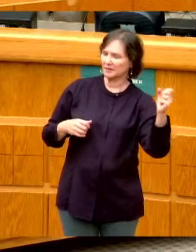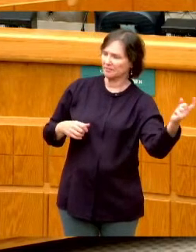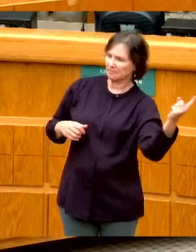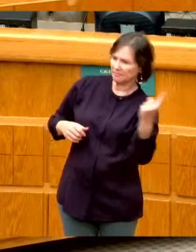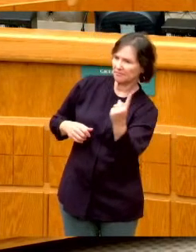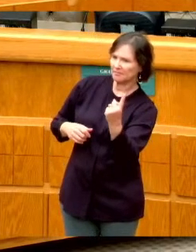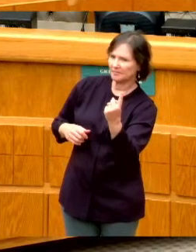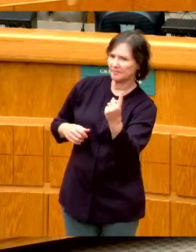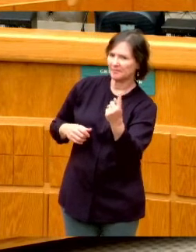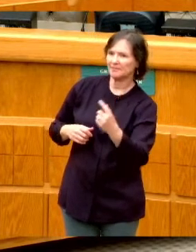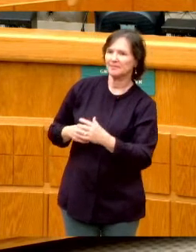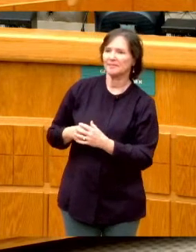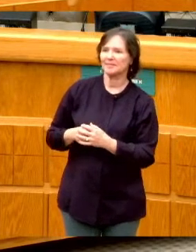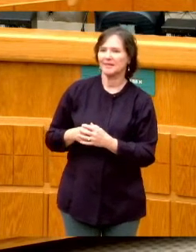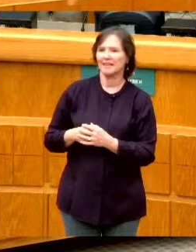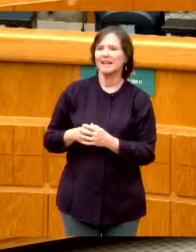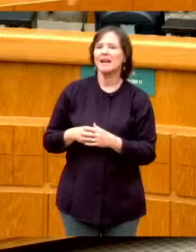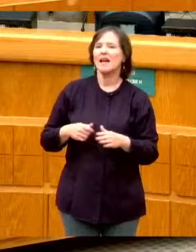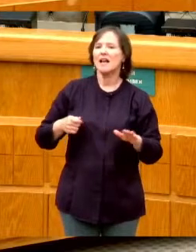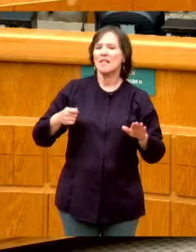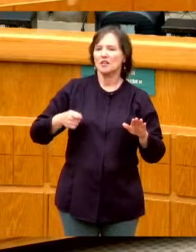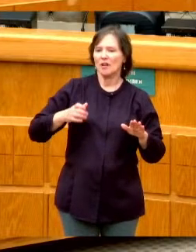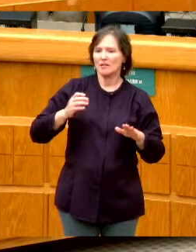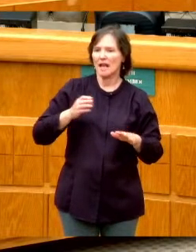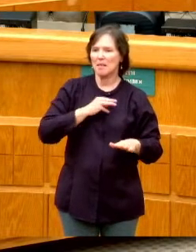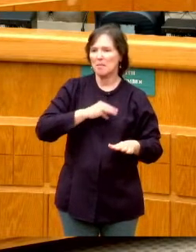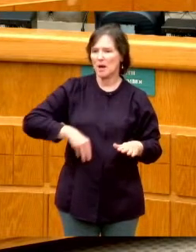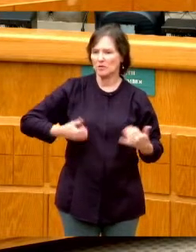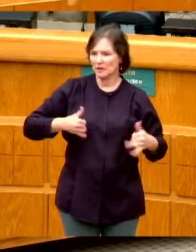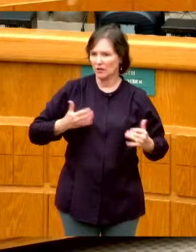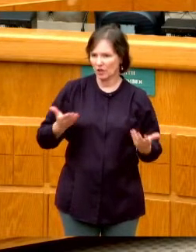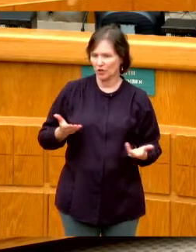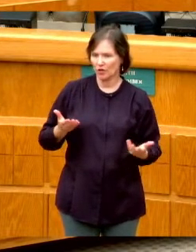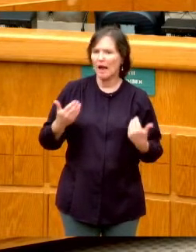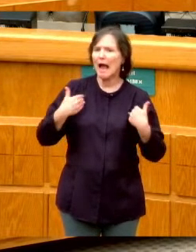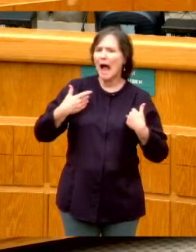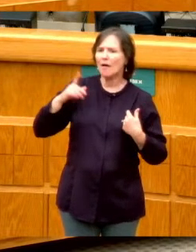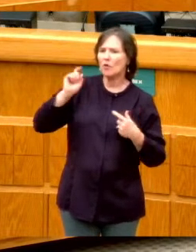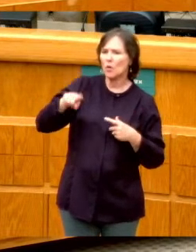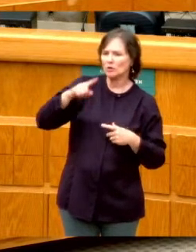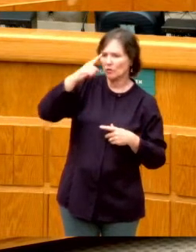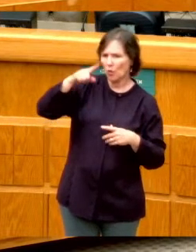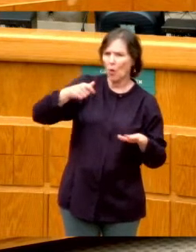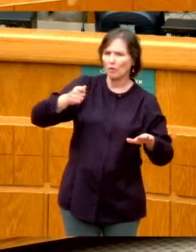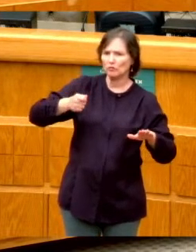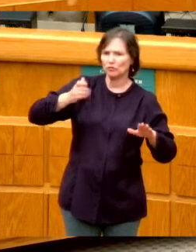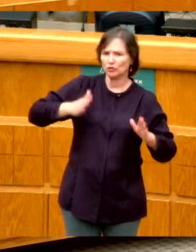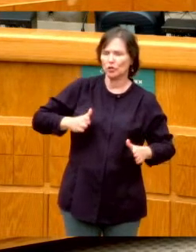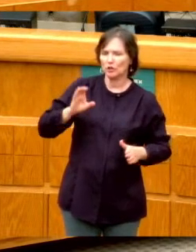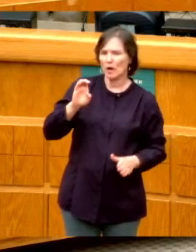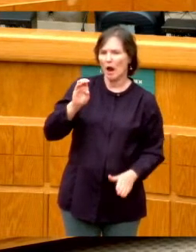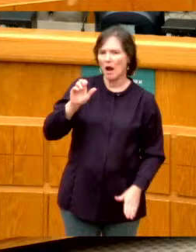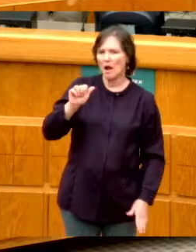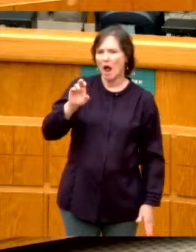And the judge and the mayor are still here if you have questions. Sure, I have a question for the judge. Okay. Judge?